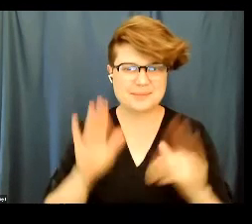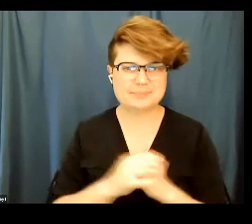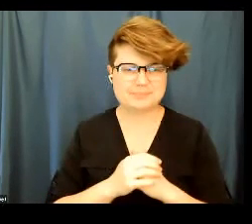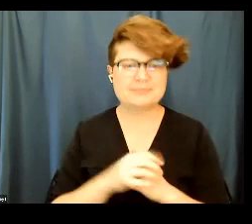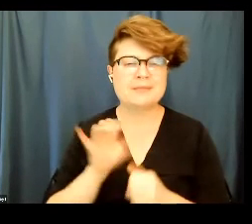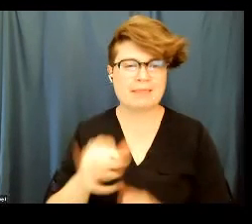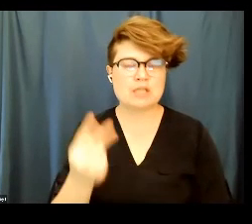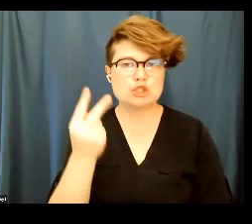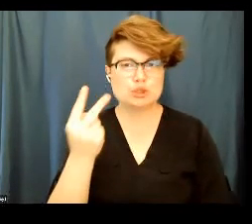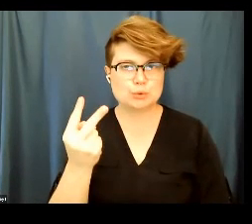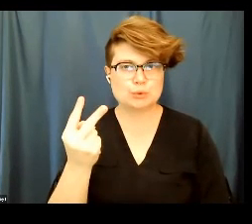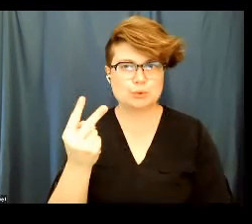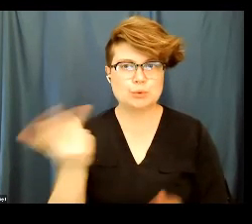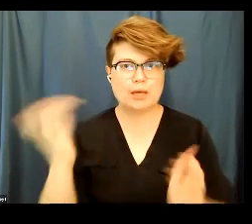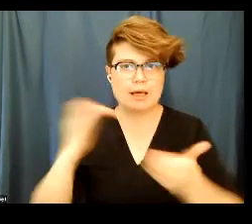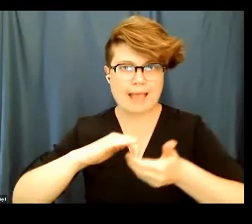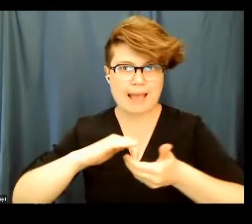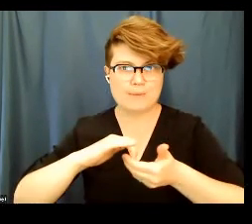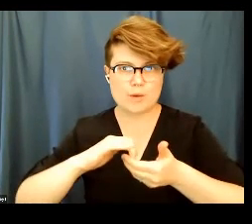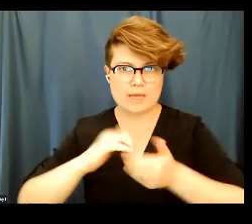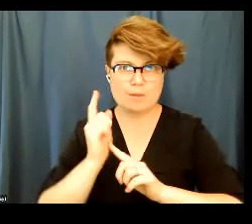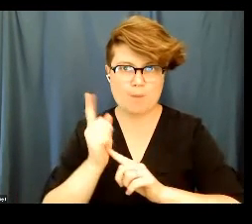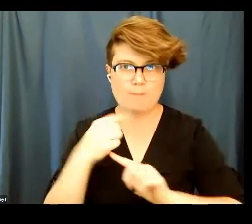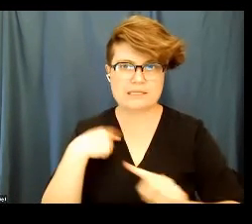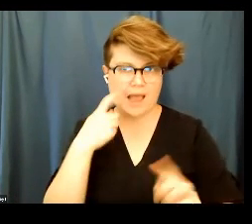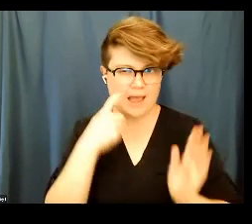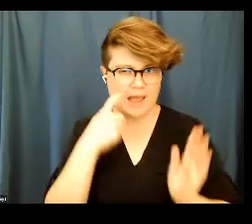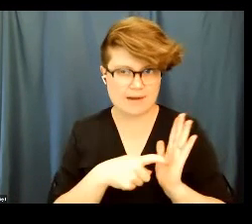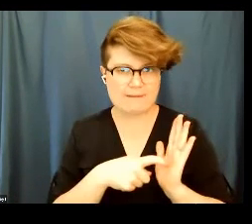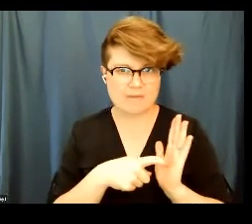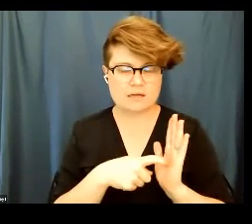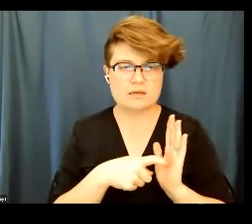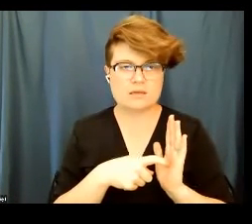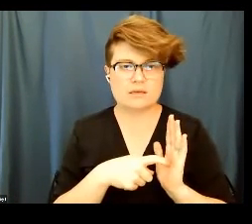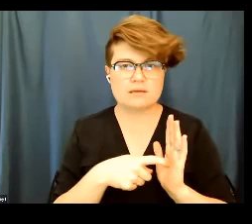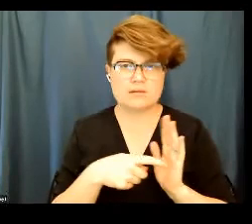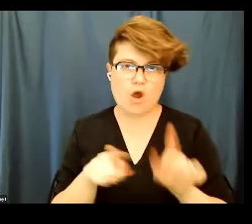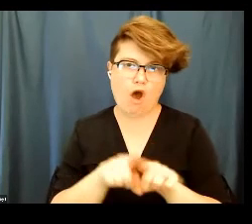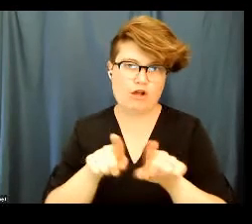two collaboration points I also identified as strengths.